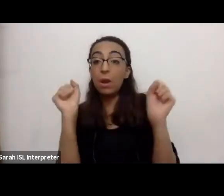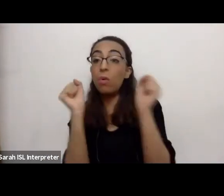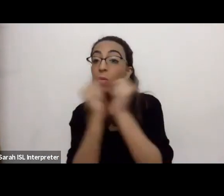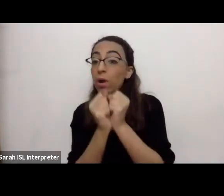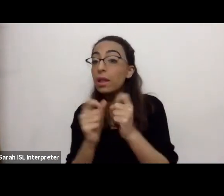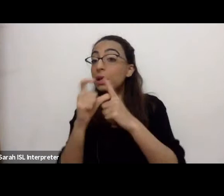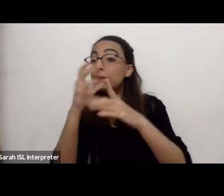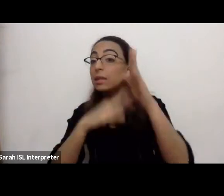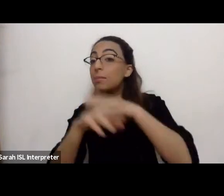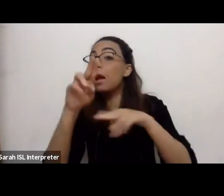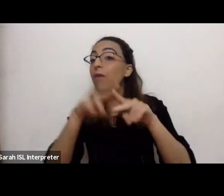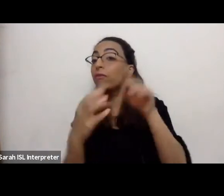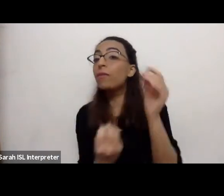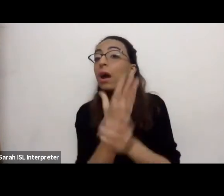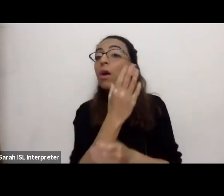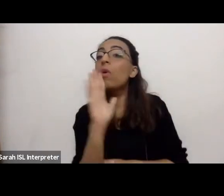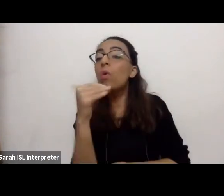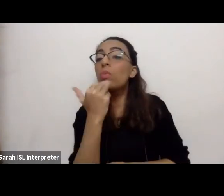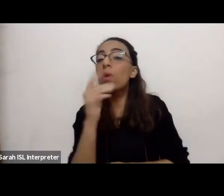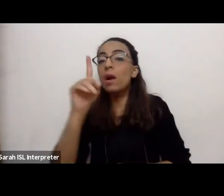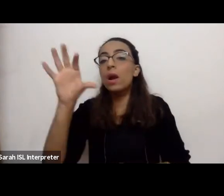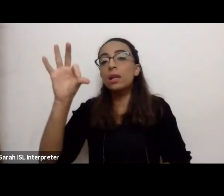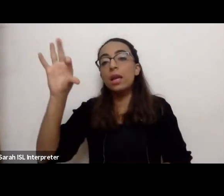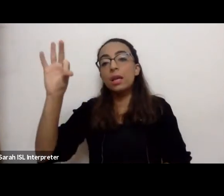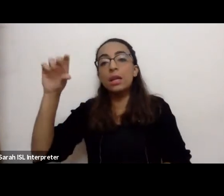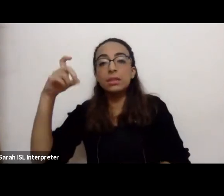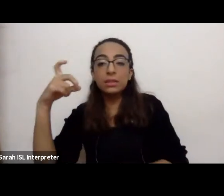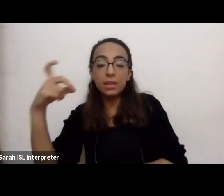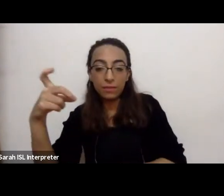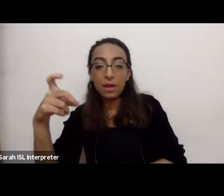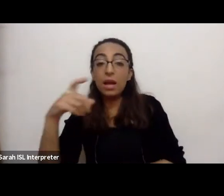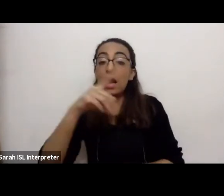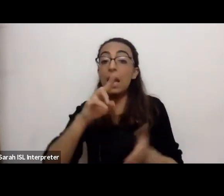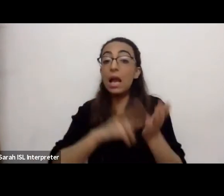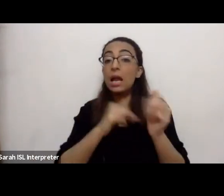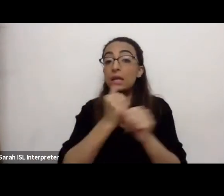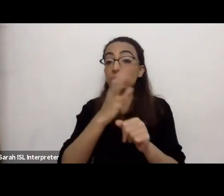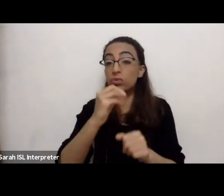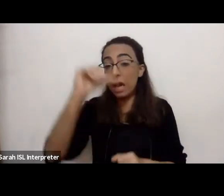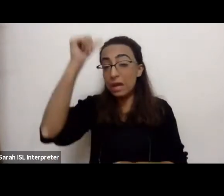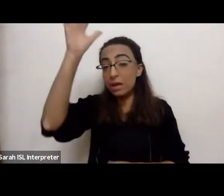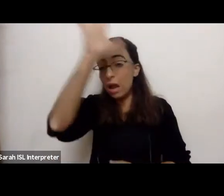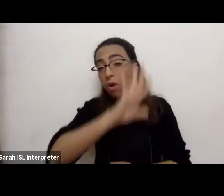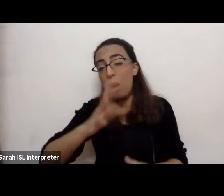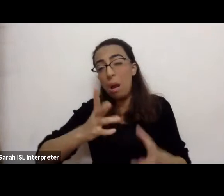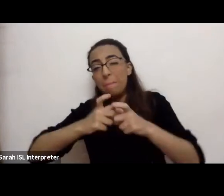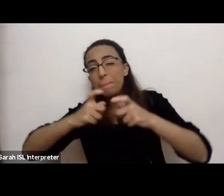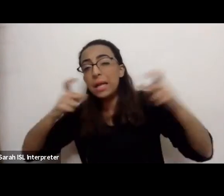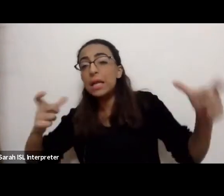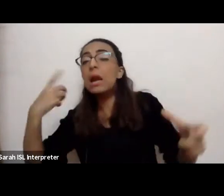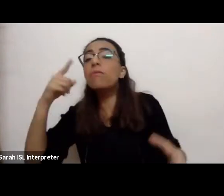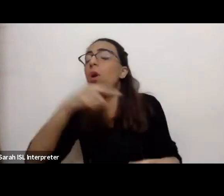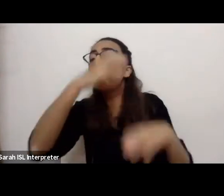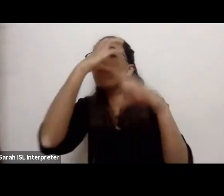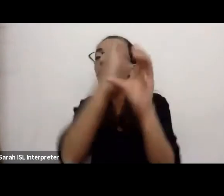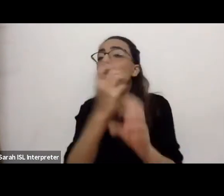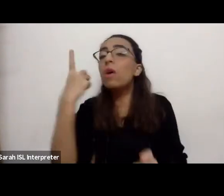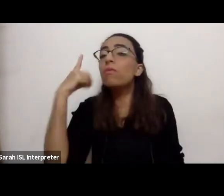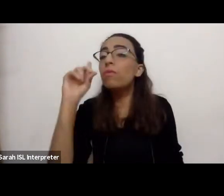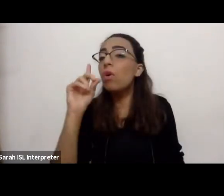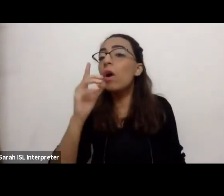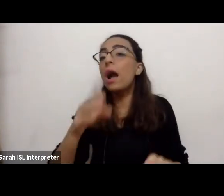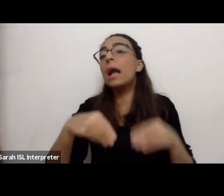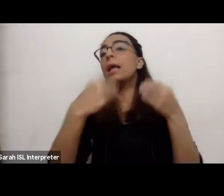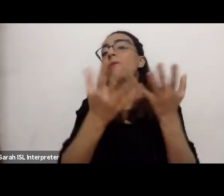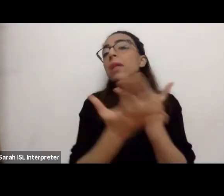in 1997, is one of the largest NGOs in India focused on providing aids for